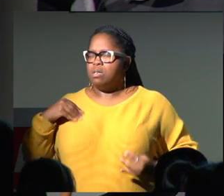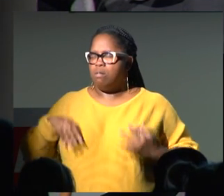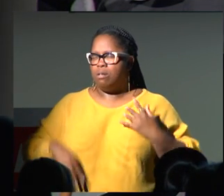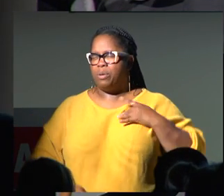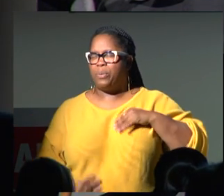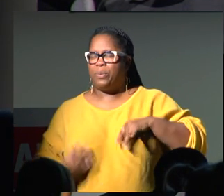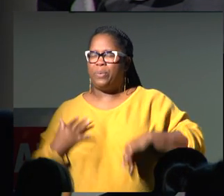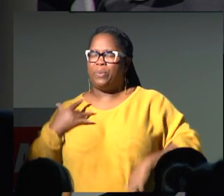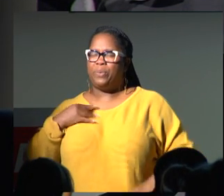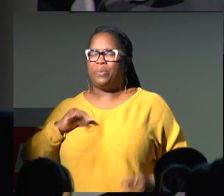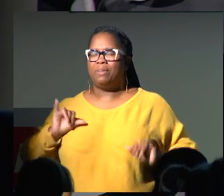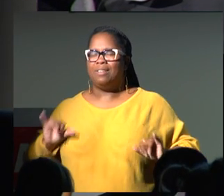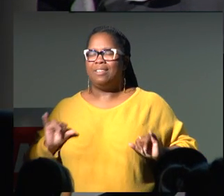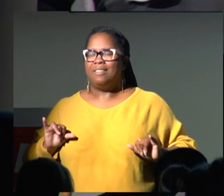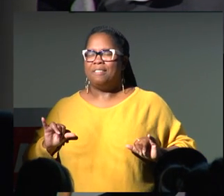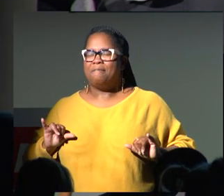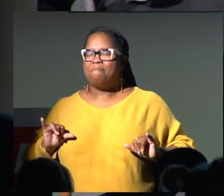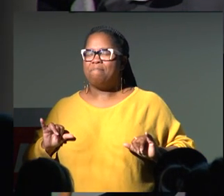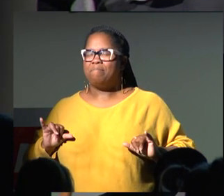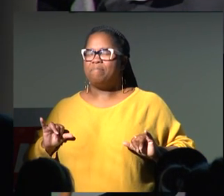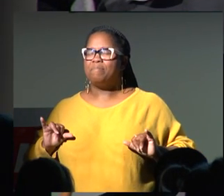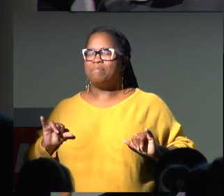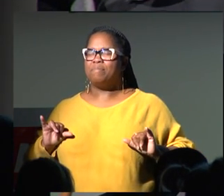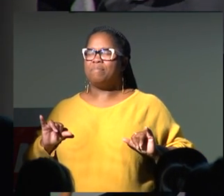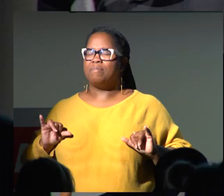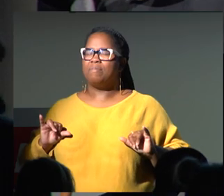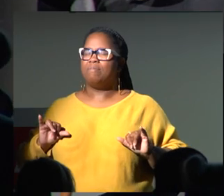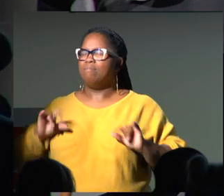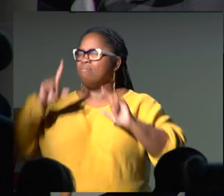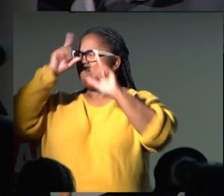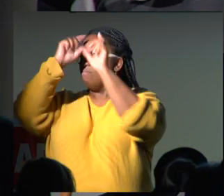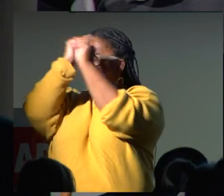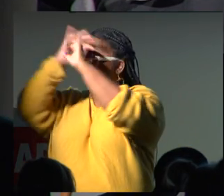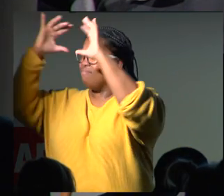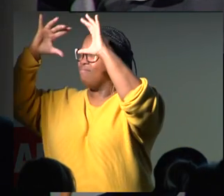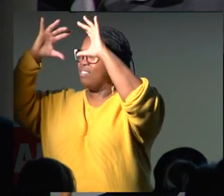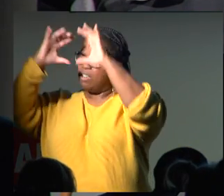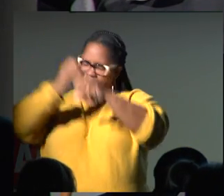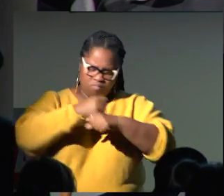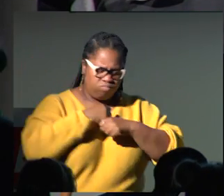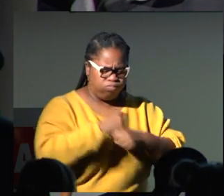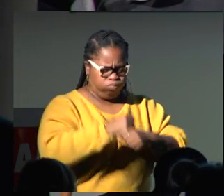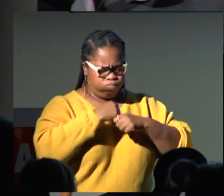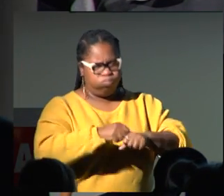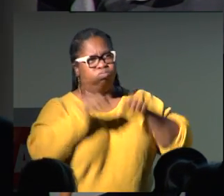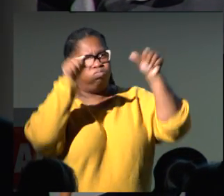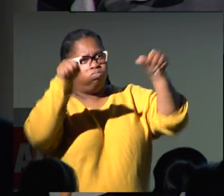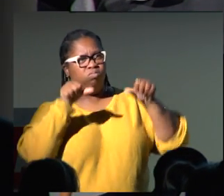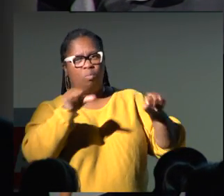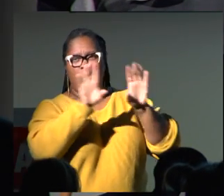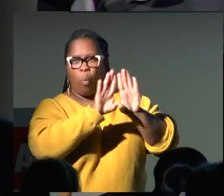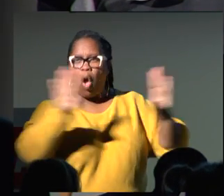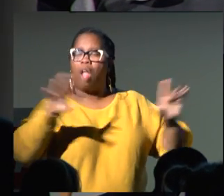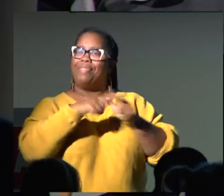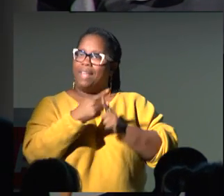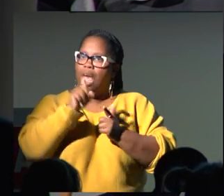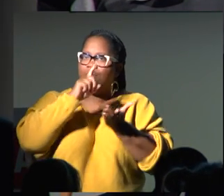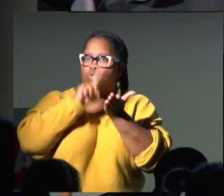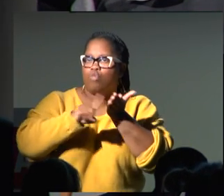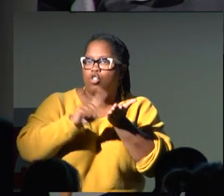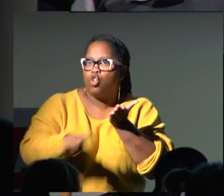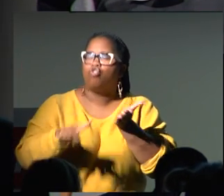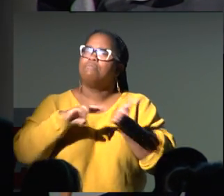then I prepare the paper. I mount it onto the wall, and then I do research. So I'm looking